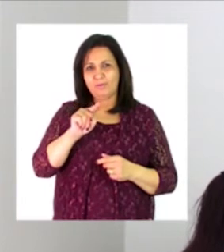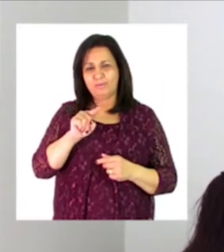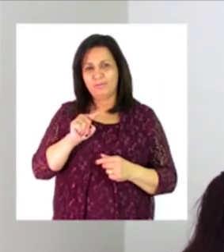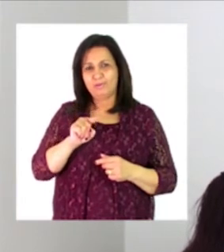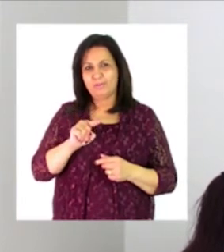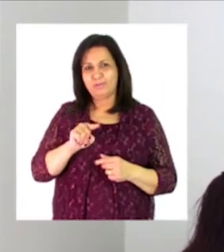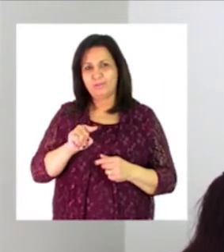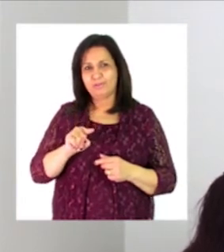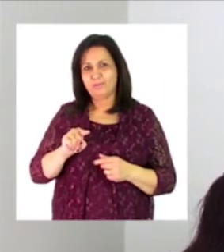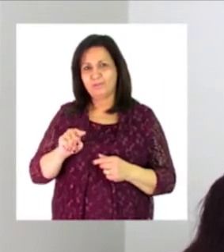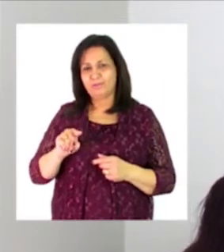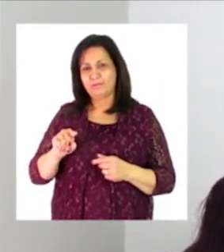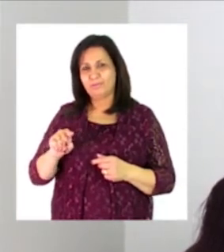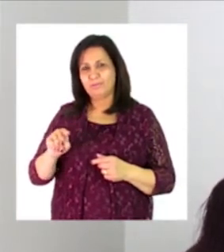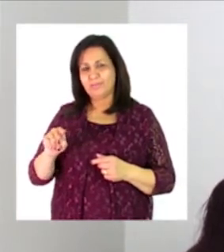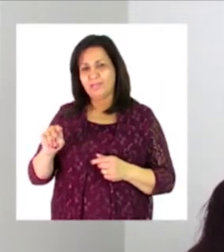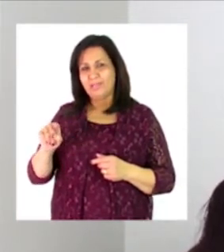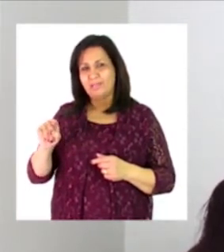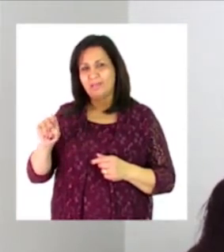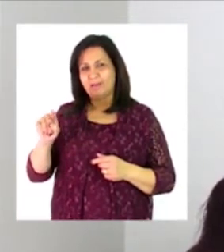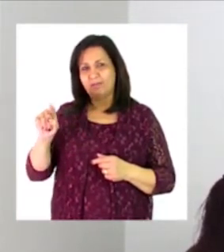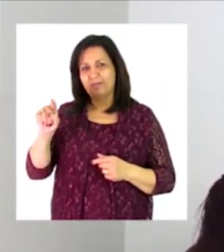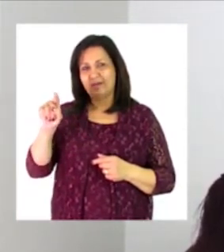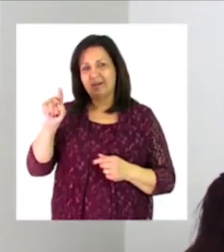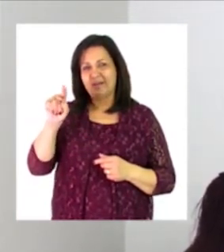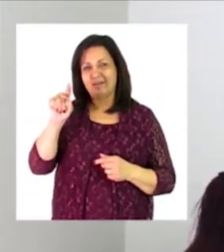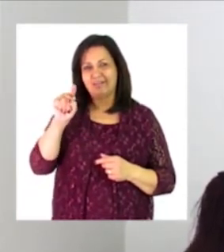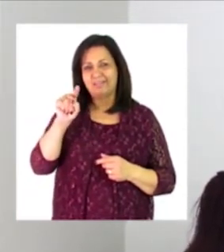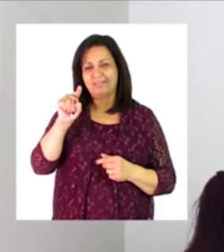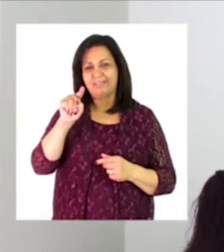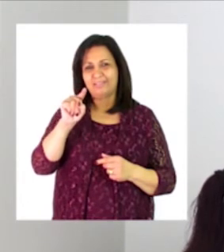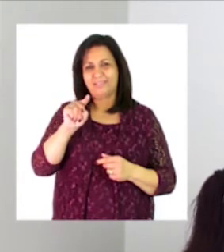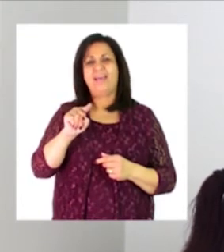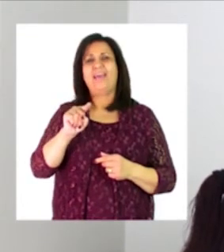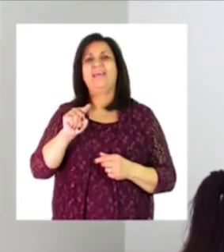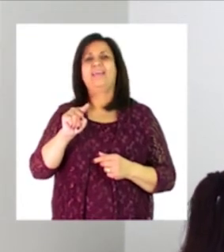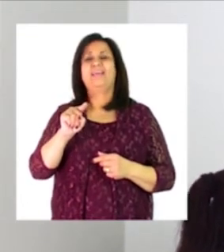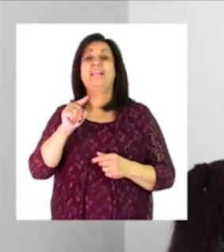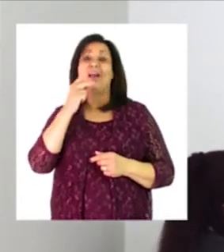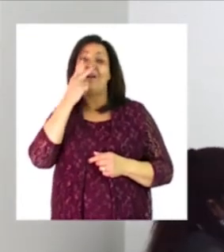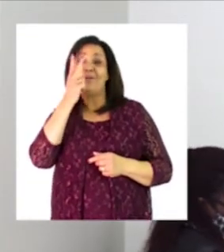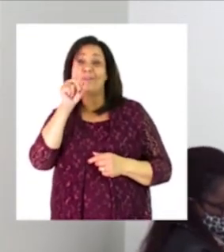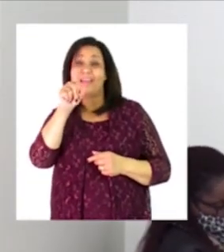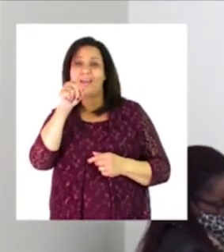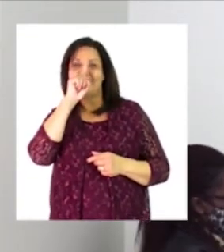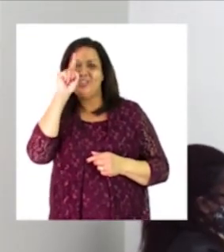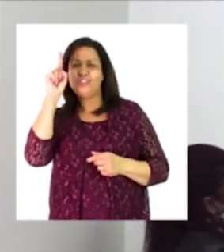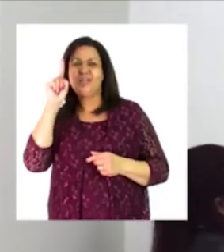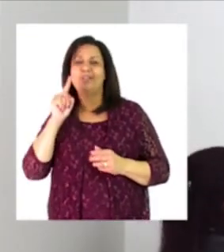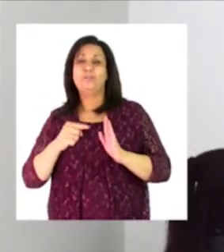down and round and curly the